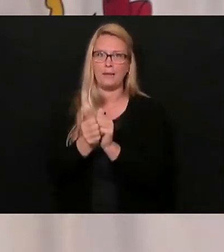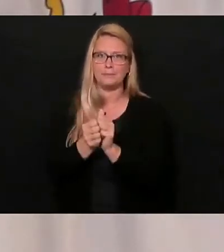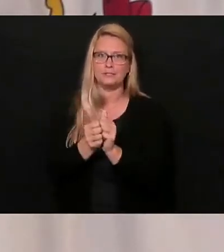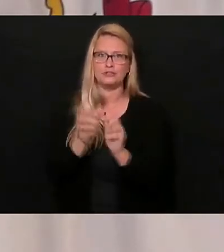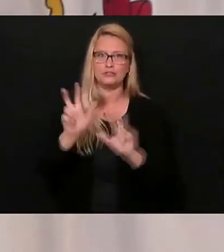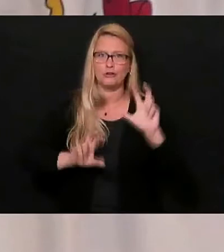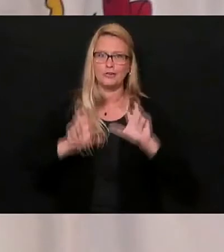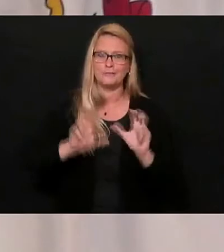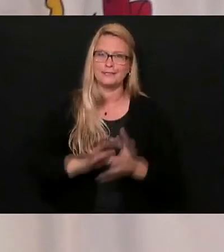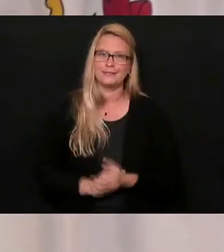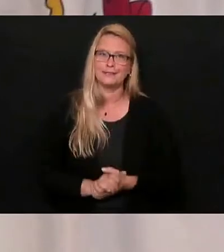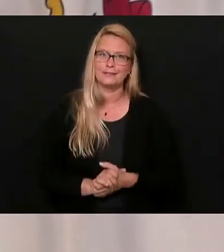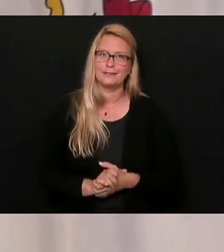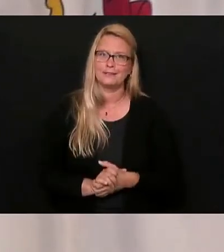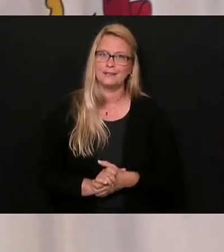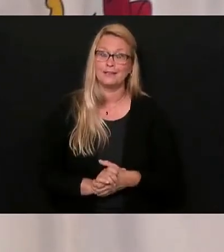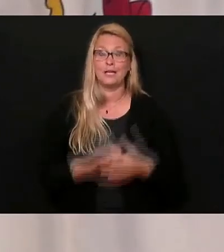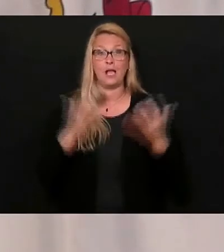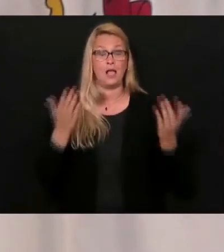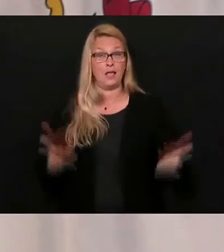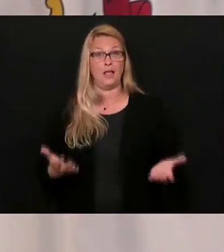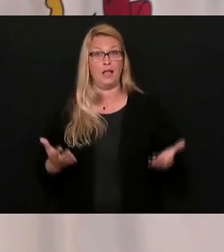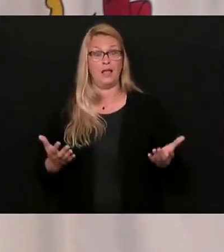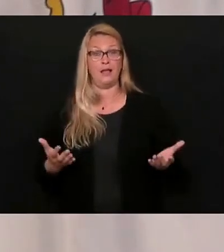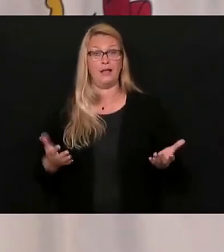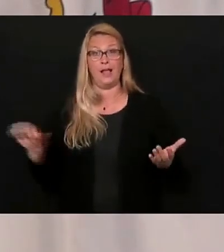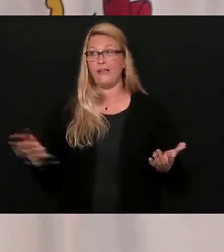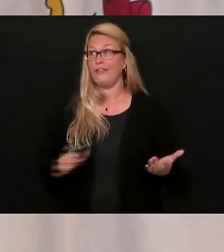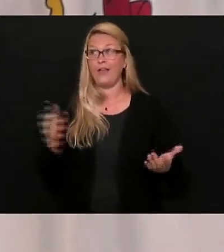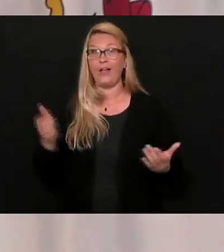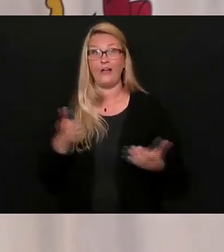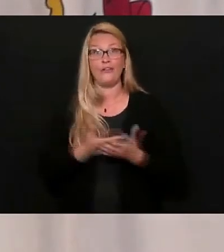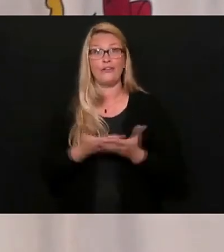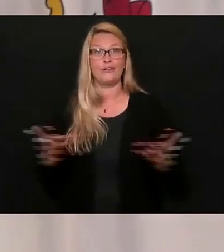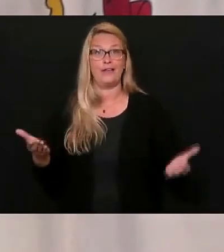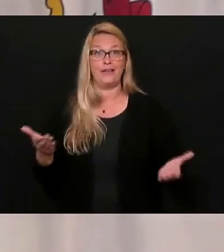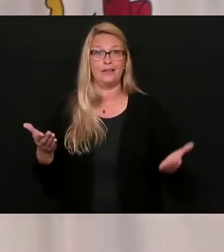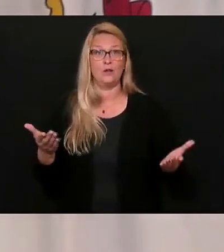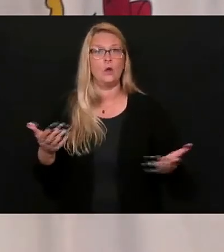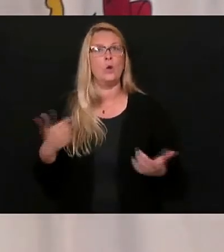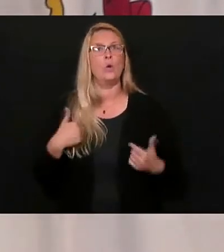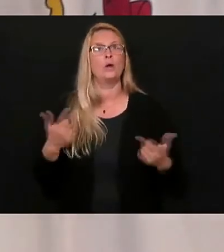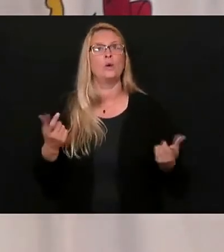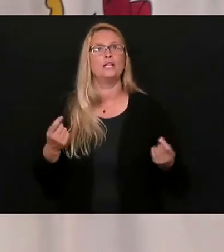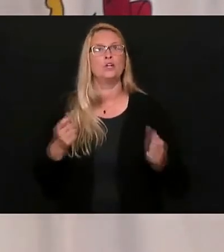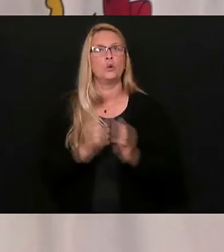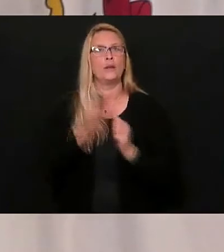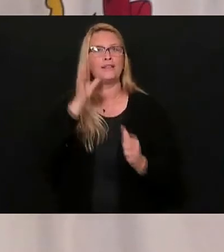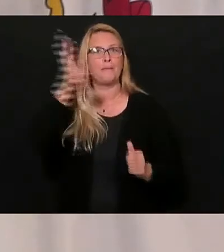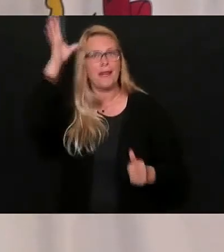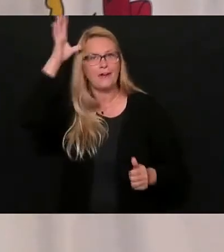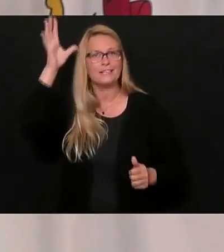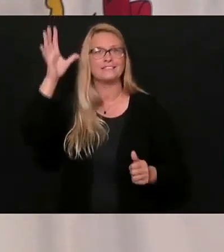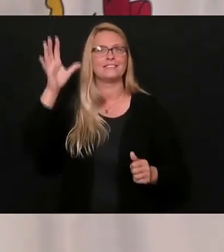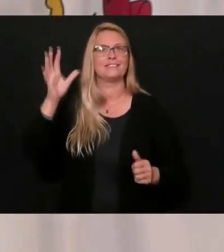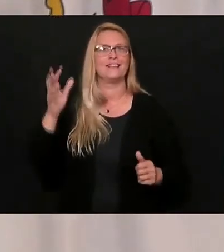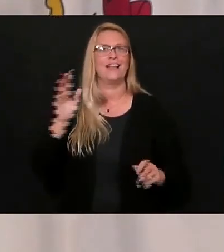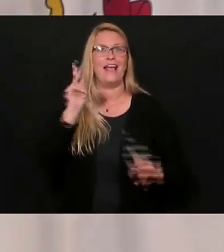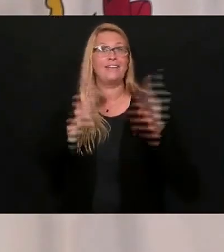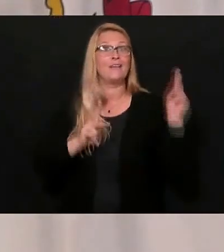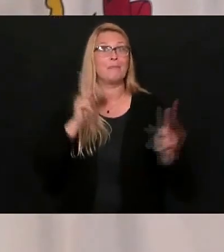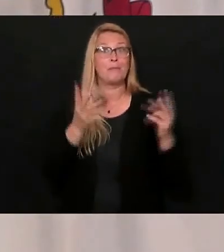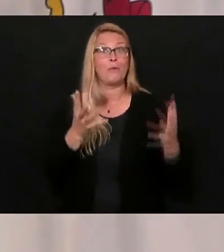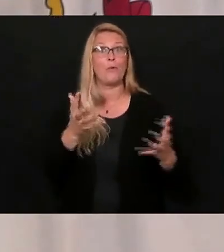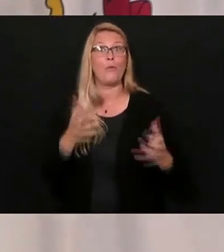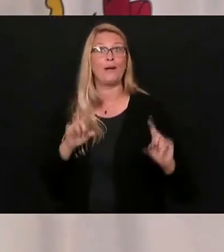sports? The other flip side of it is just this, is what do we do with the parents and the fans and everybody that